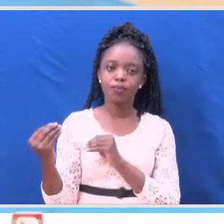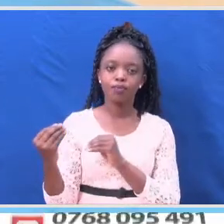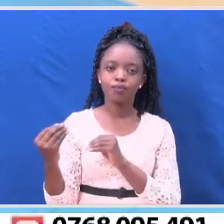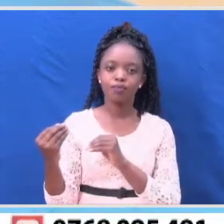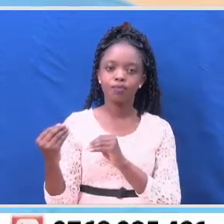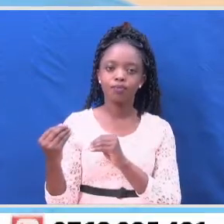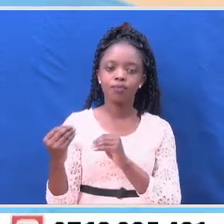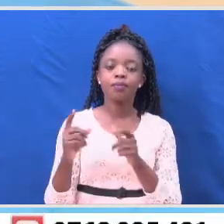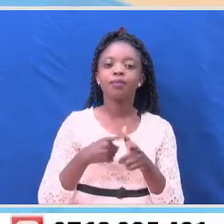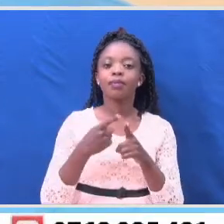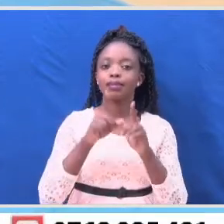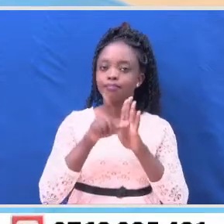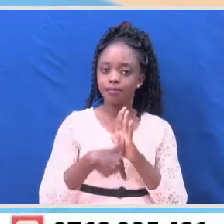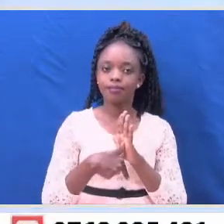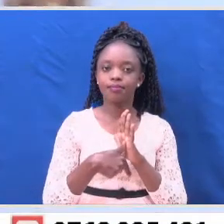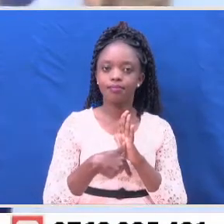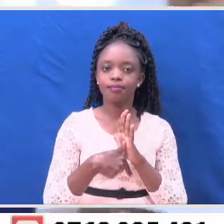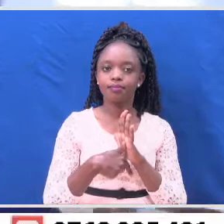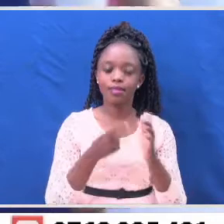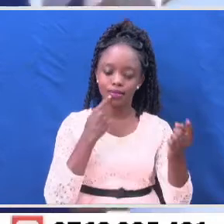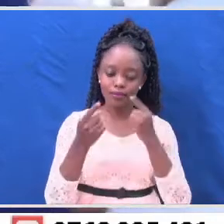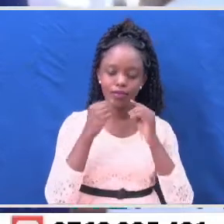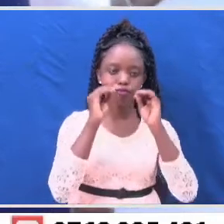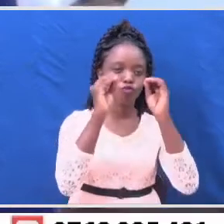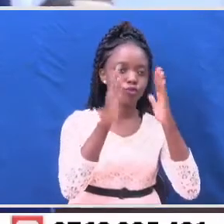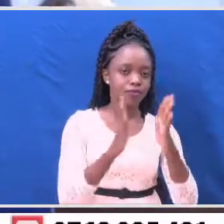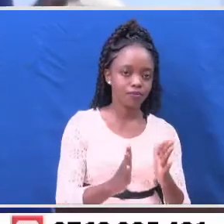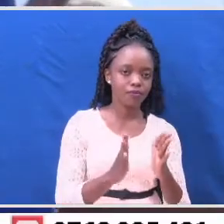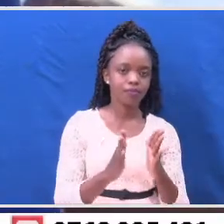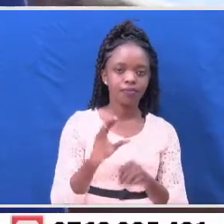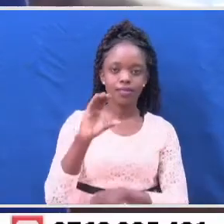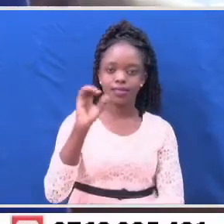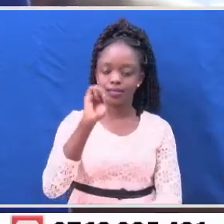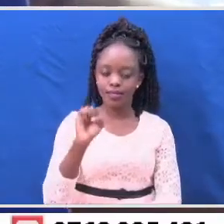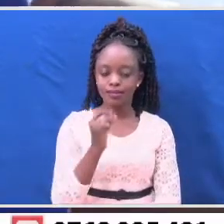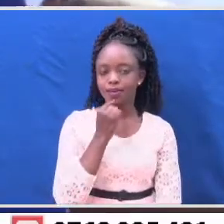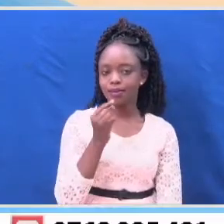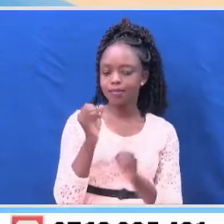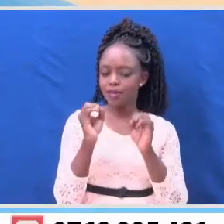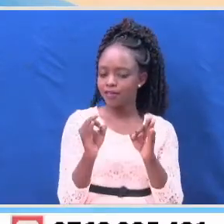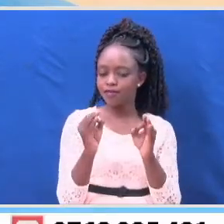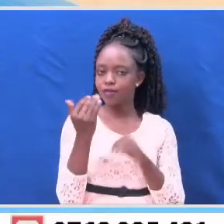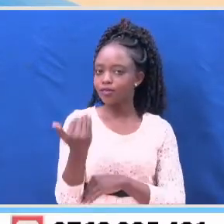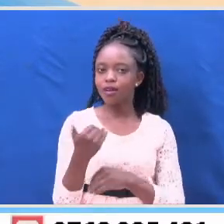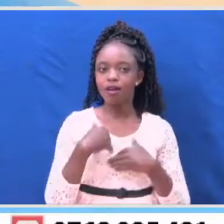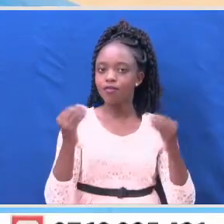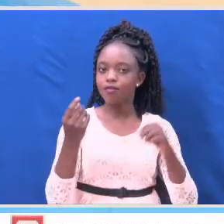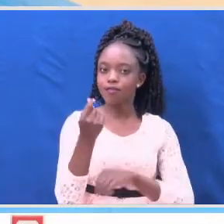tu, alafu ni... taongea na walimu. Bila waziri alisema watoto kama hana pesa waende